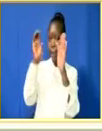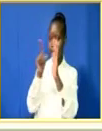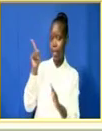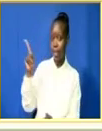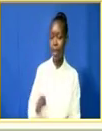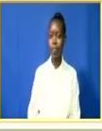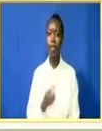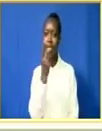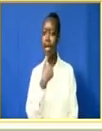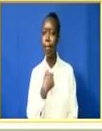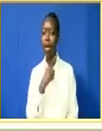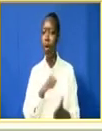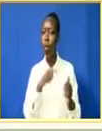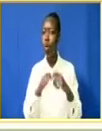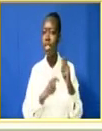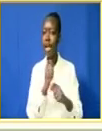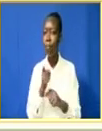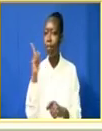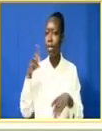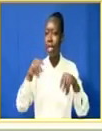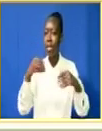tell me, what type of erosion is that?